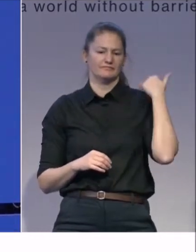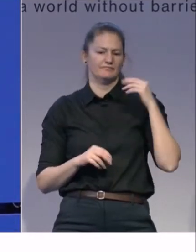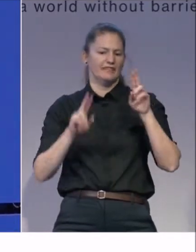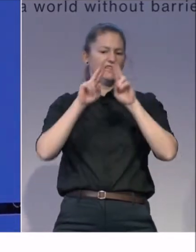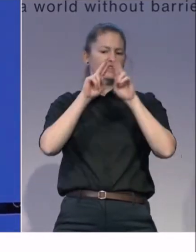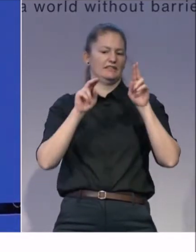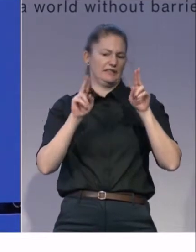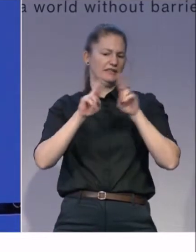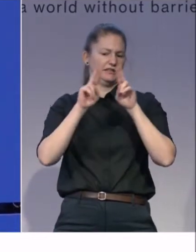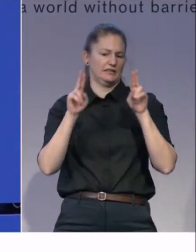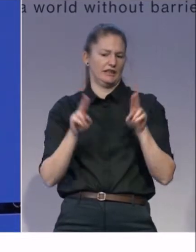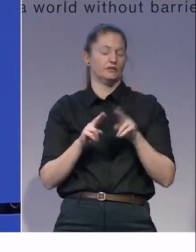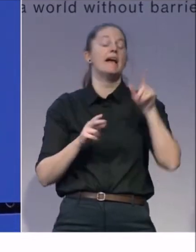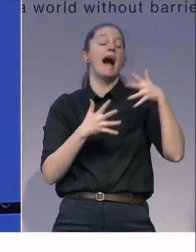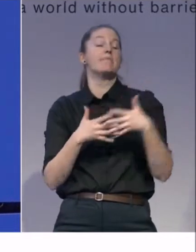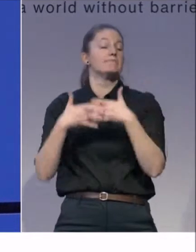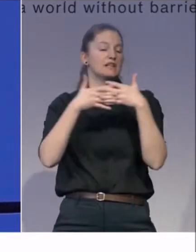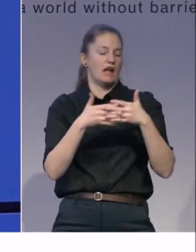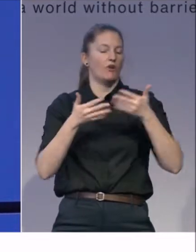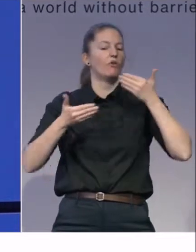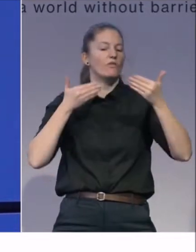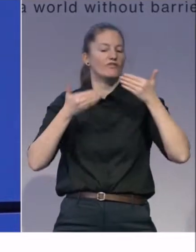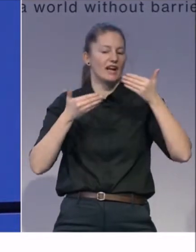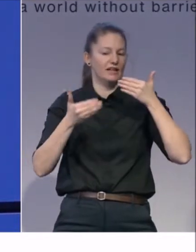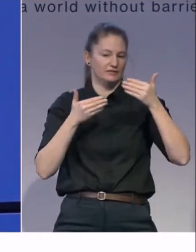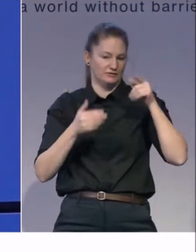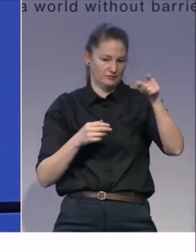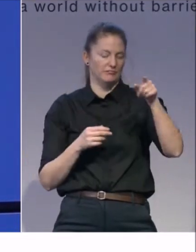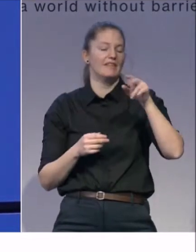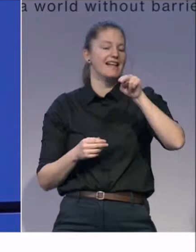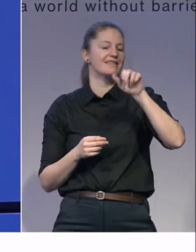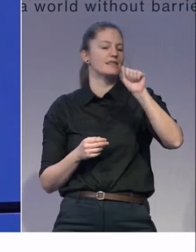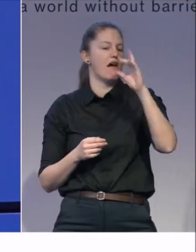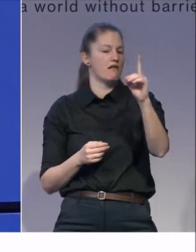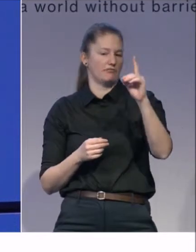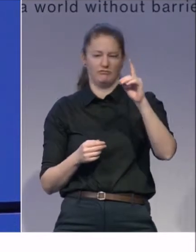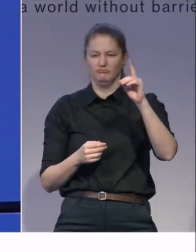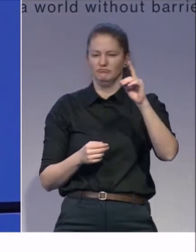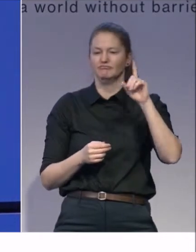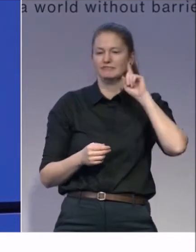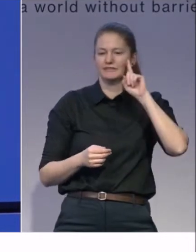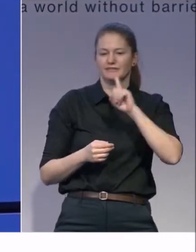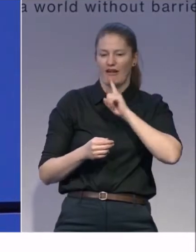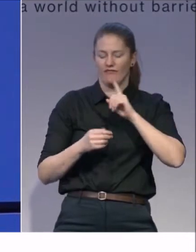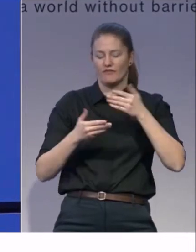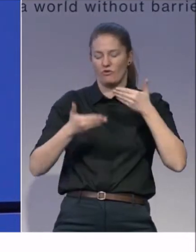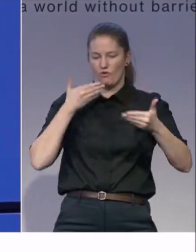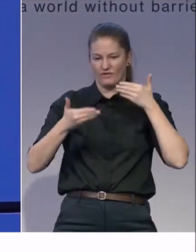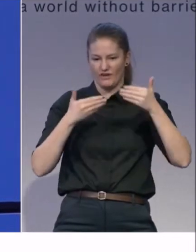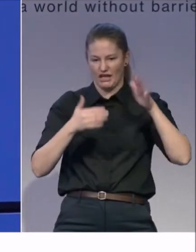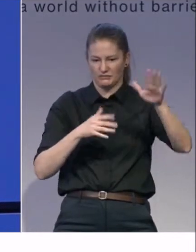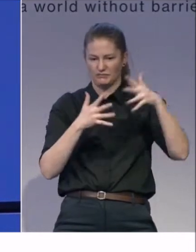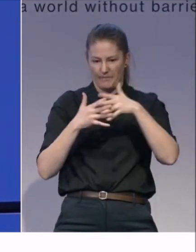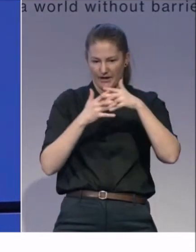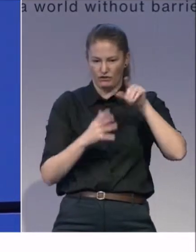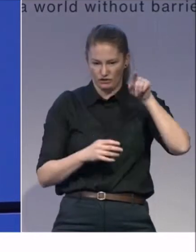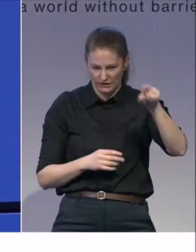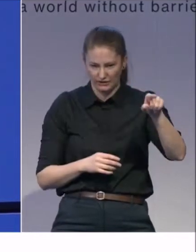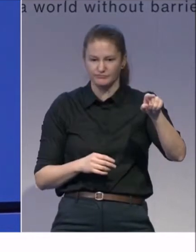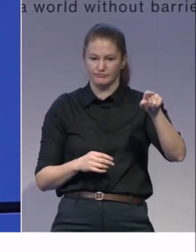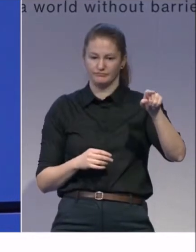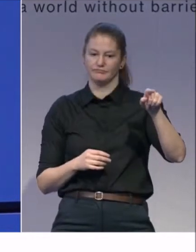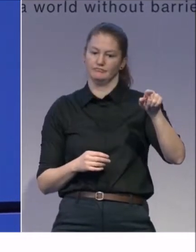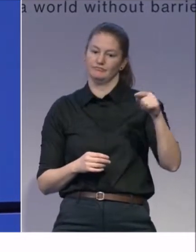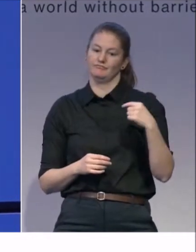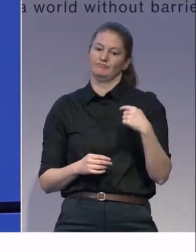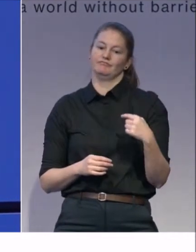American organization, and they told me that I was the first deaf person in the C-suite of a private